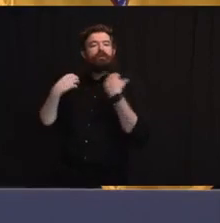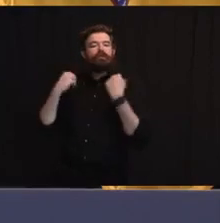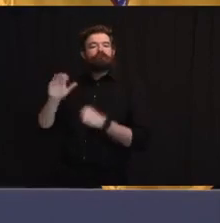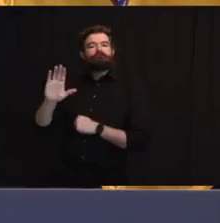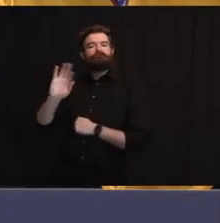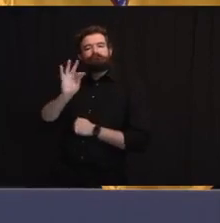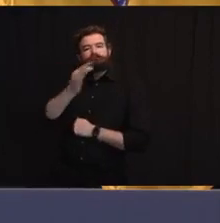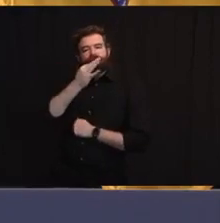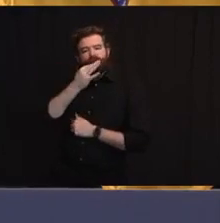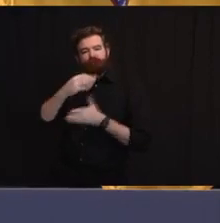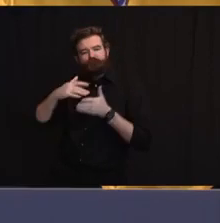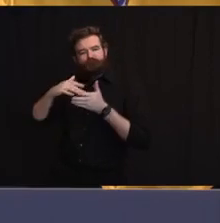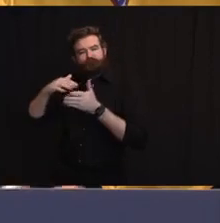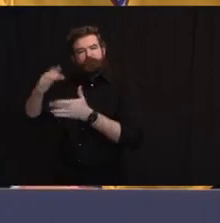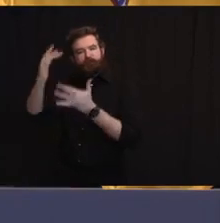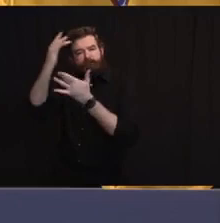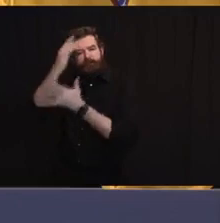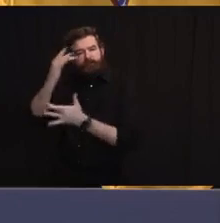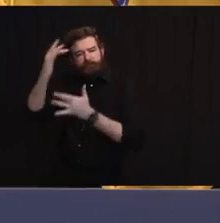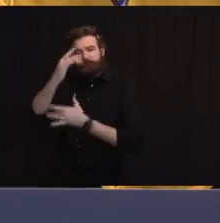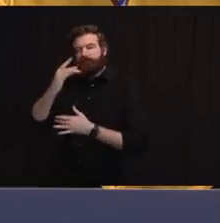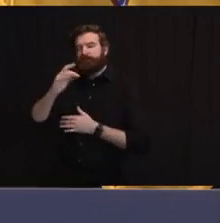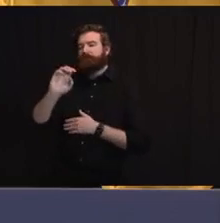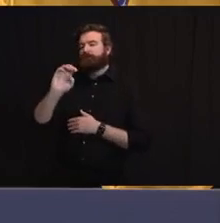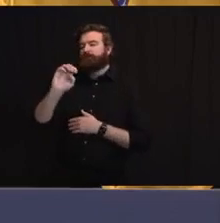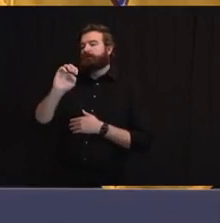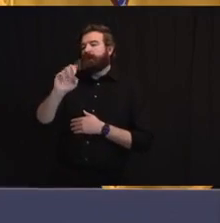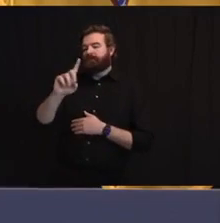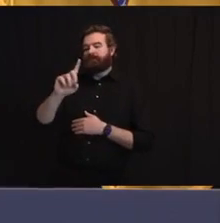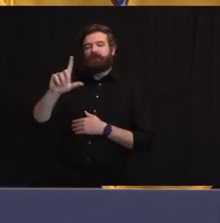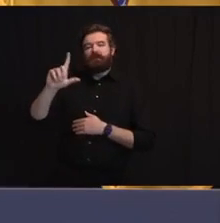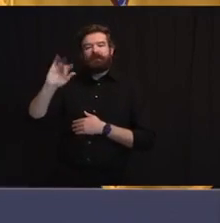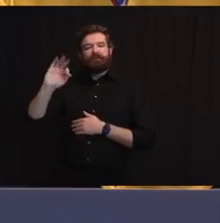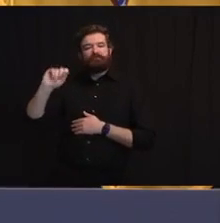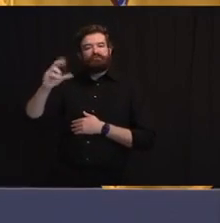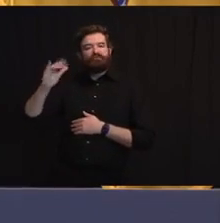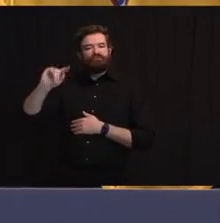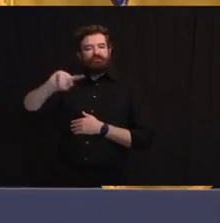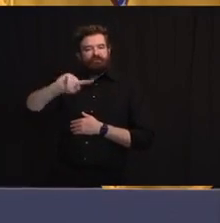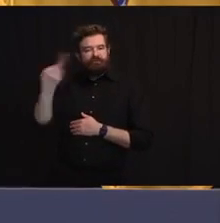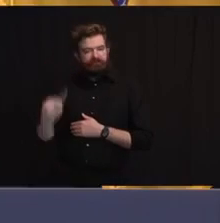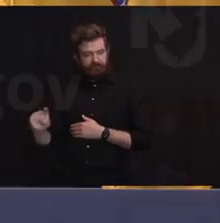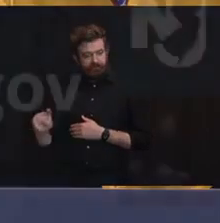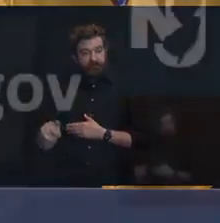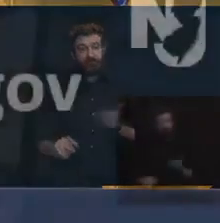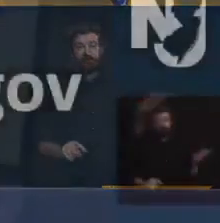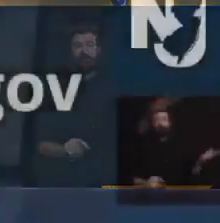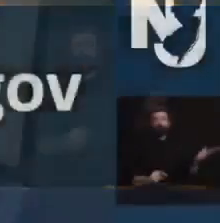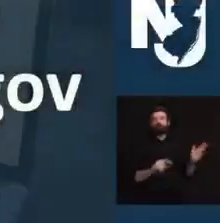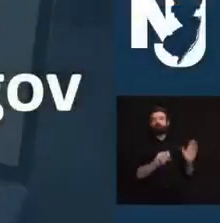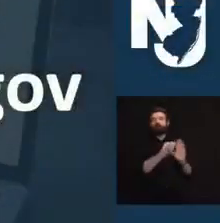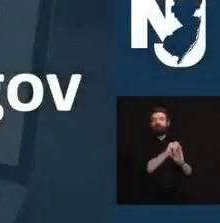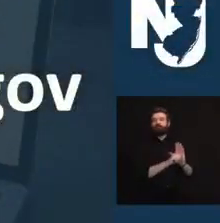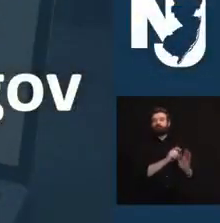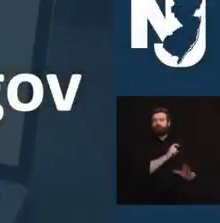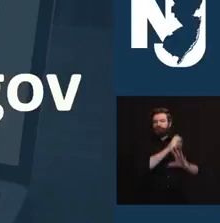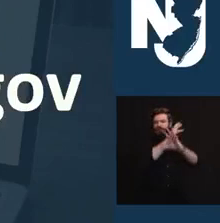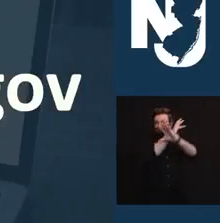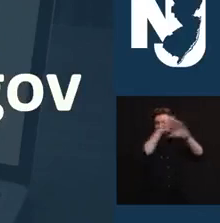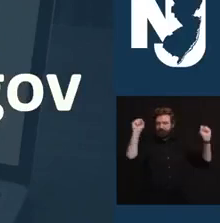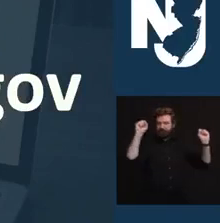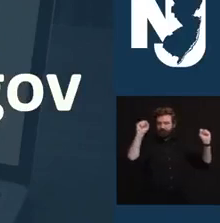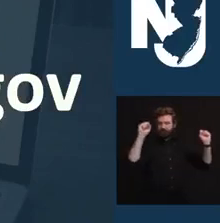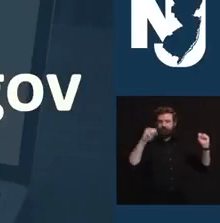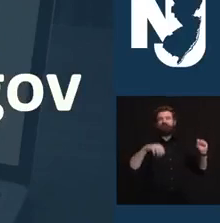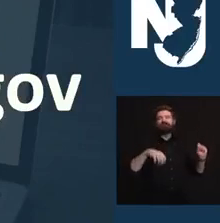Director, Dr. Ed Lifshitz. To my left, the guy who needs no introduction, State Police Superintendent Colonel Pat Callahan. We have Jared Maples, Director of the